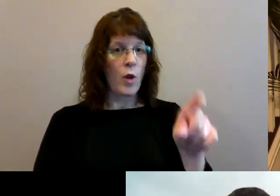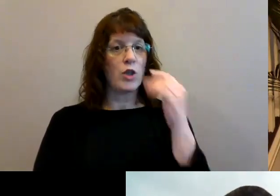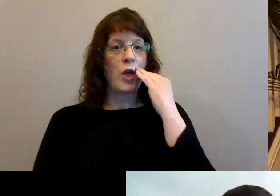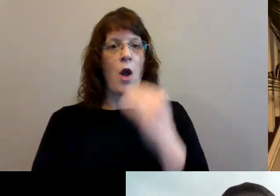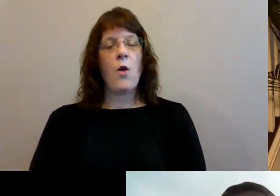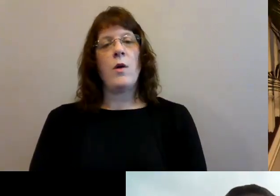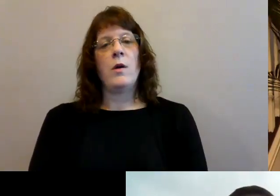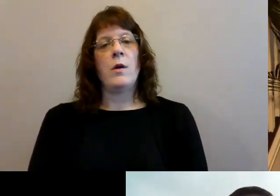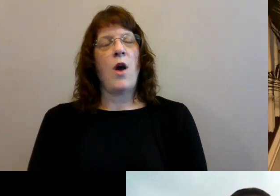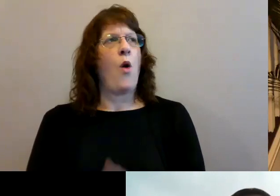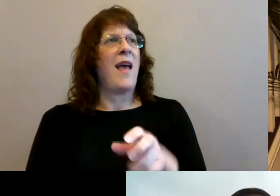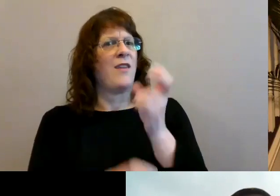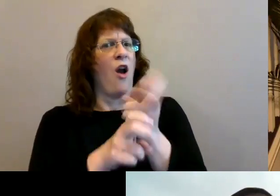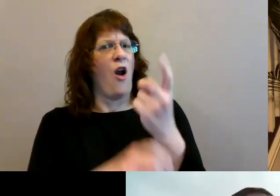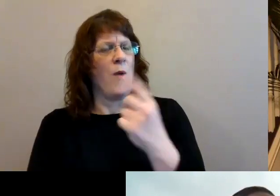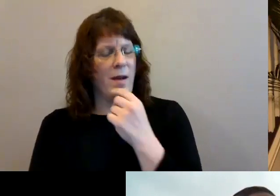Oh, that's a hard one.